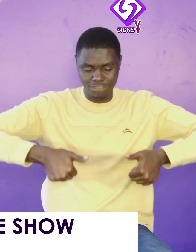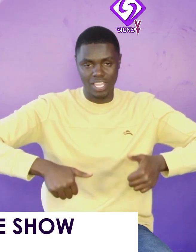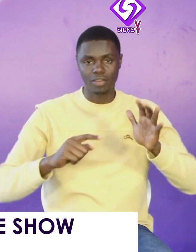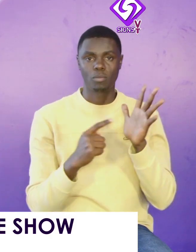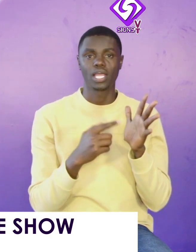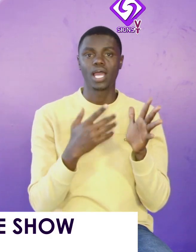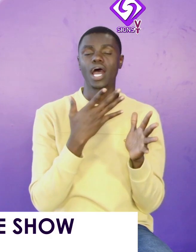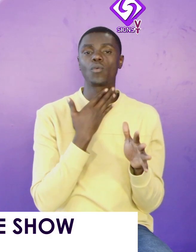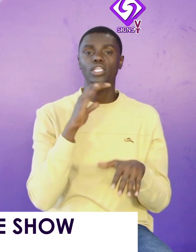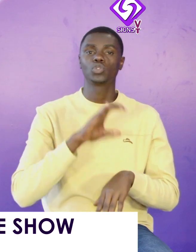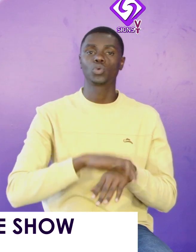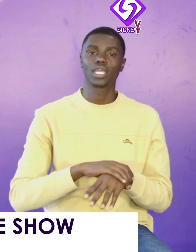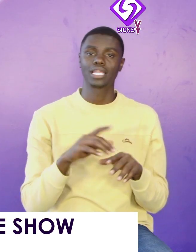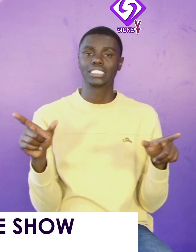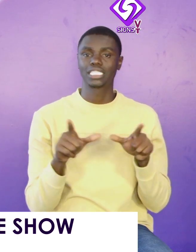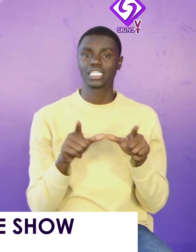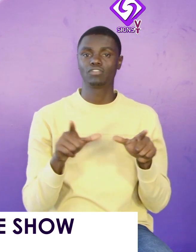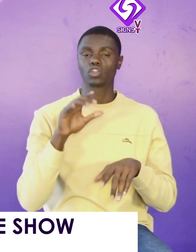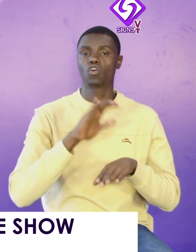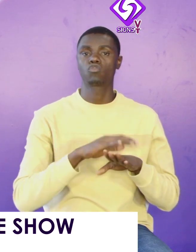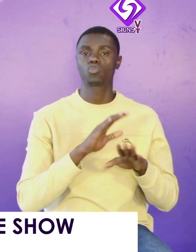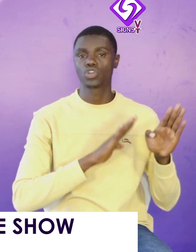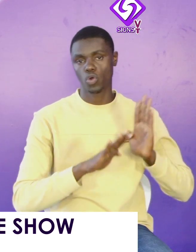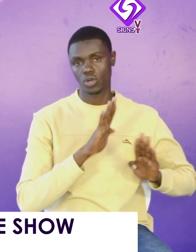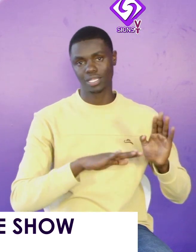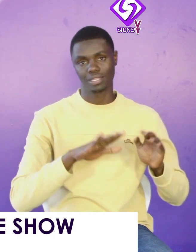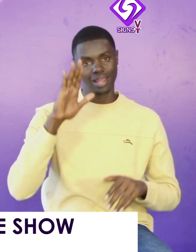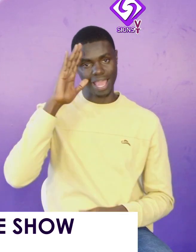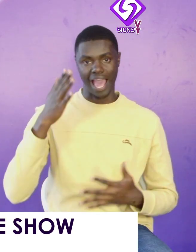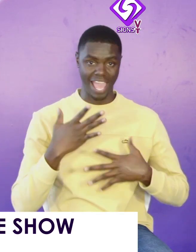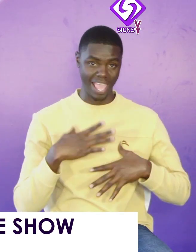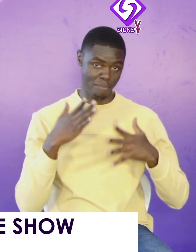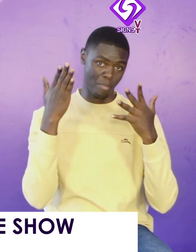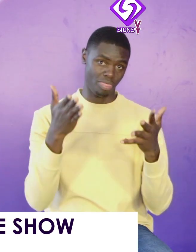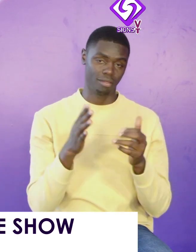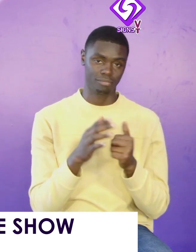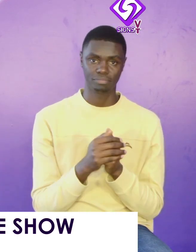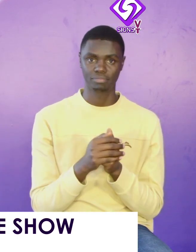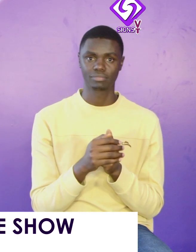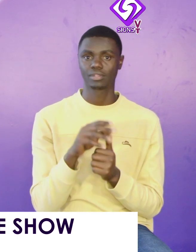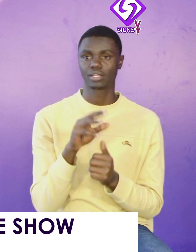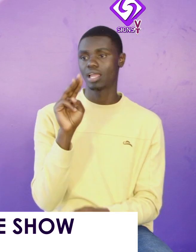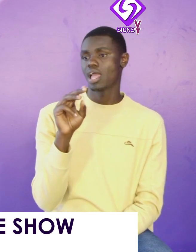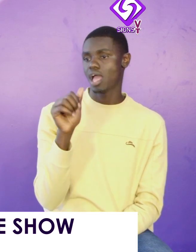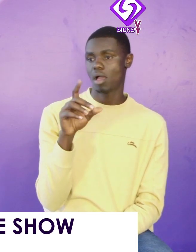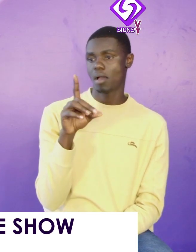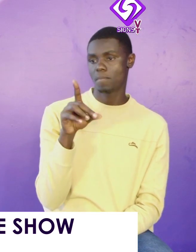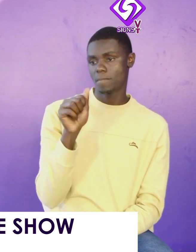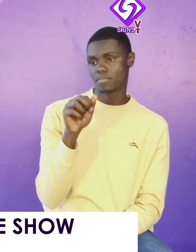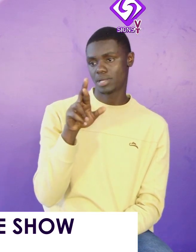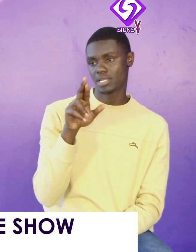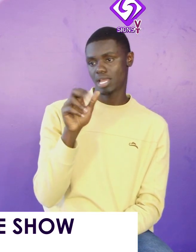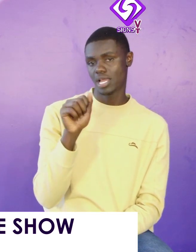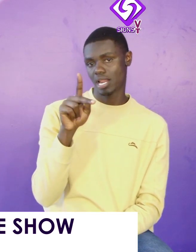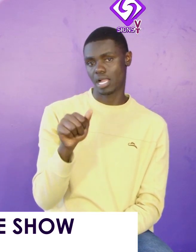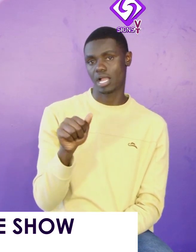get a certificate of good conduct. Hi, people there that were there. Is it Madaraka Huduma